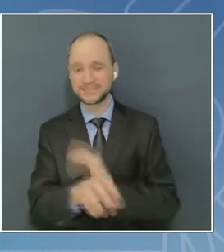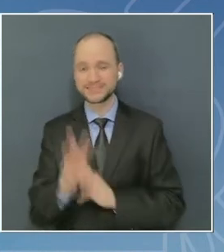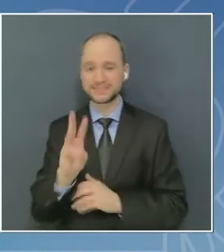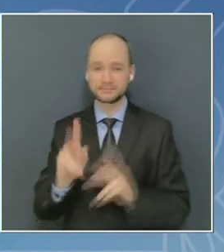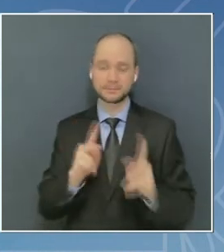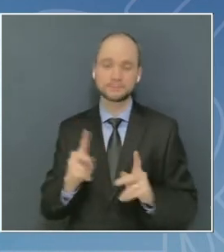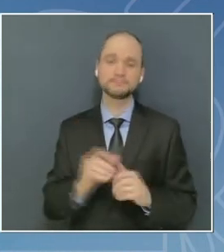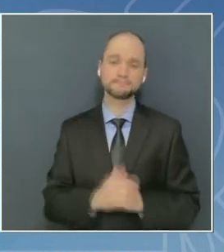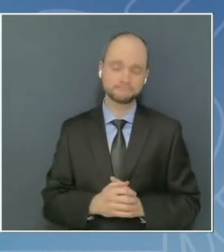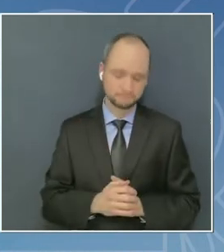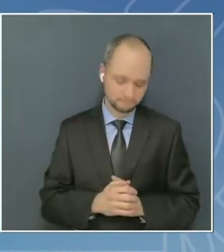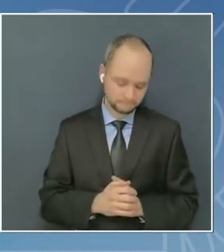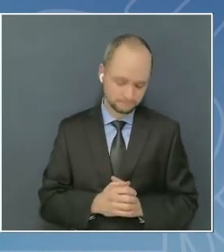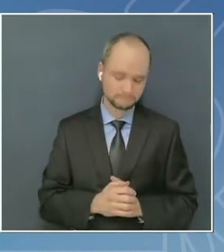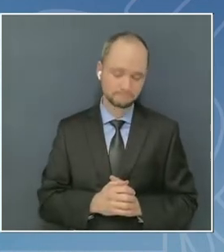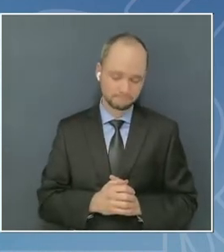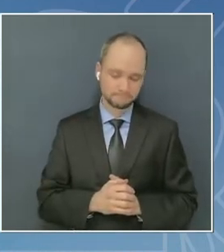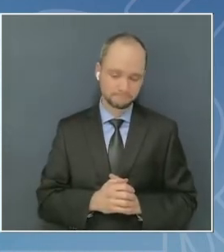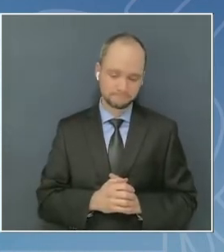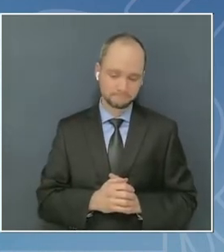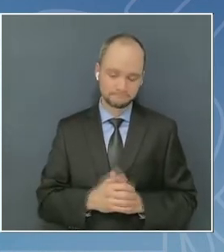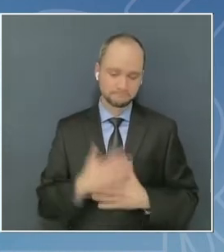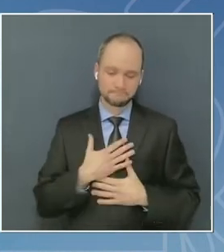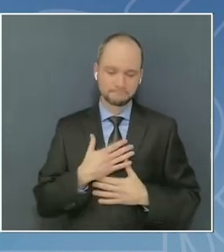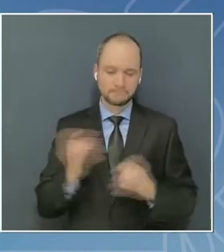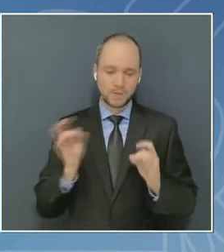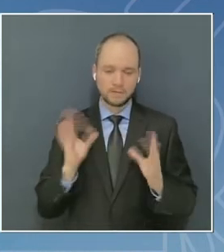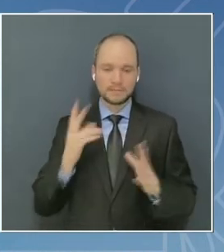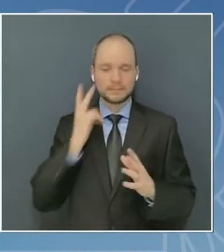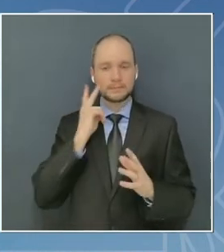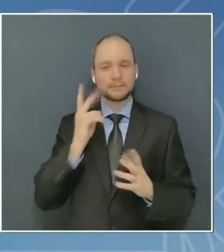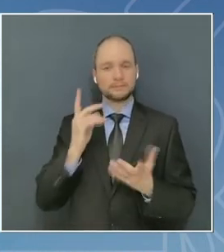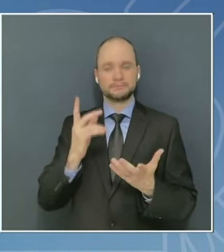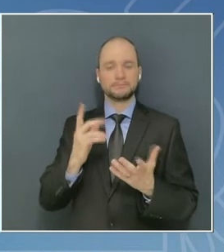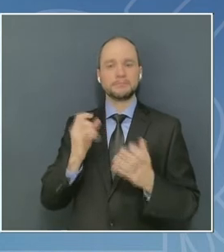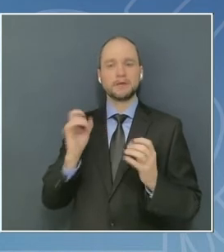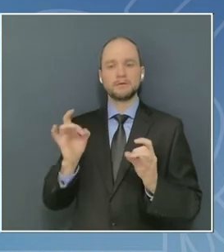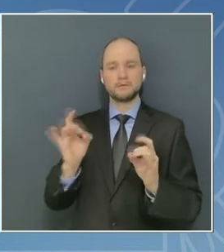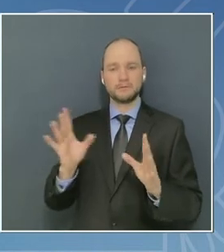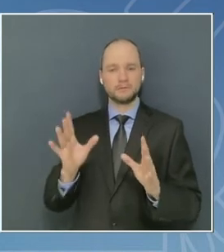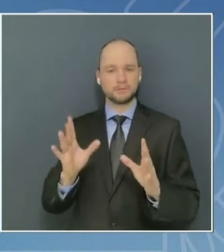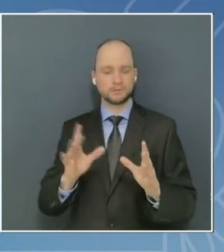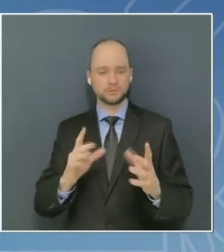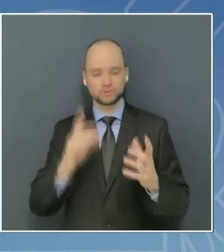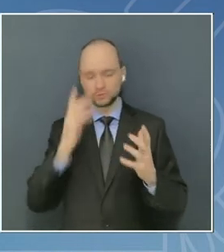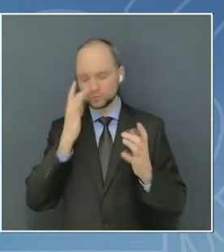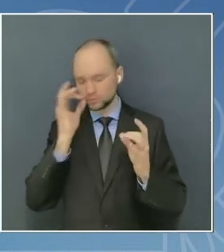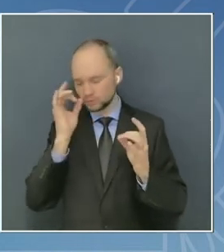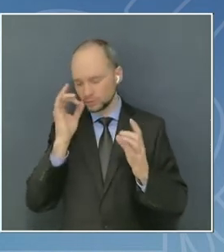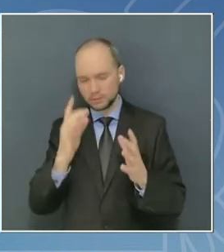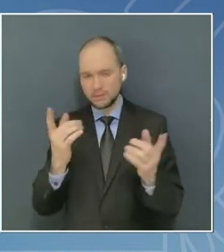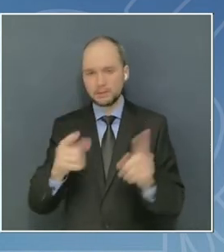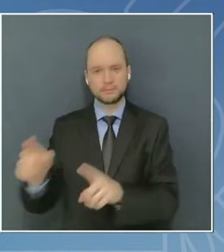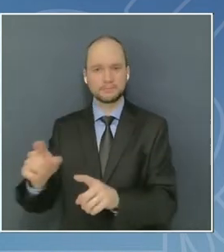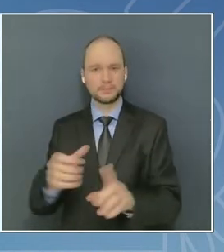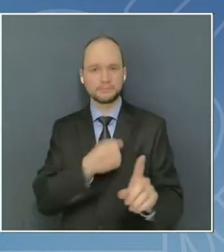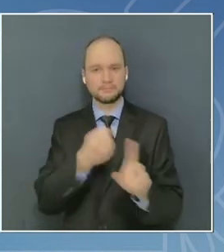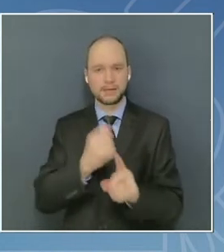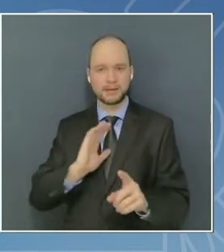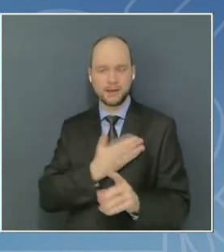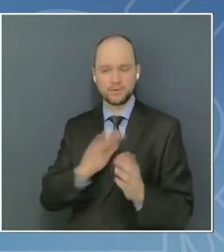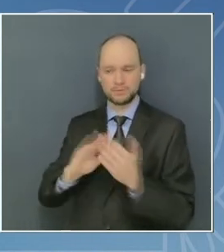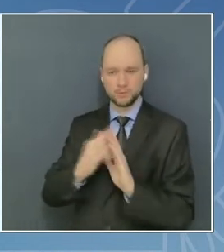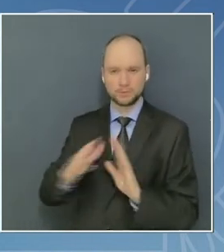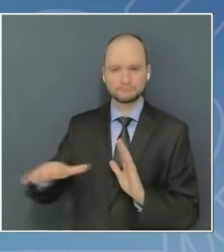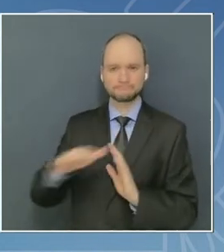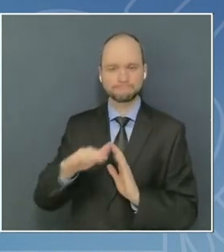continuing to hear about so many violent tragedies impacting our communities on a near daily basis. So this needs to stop. We